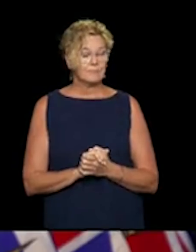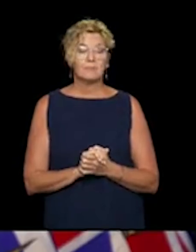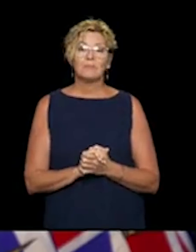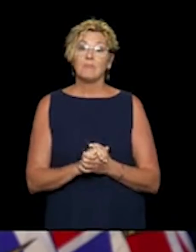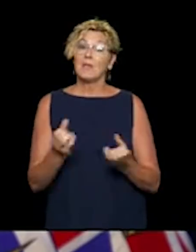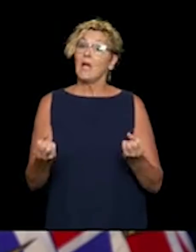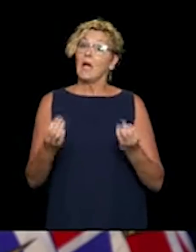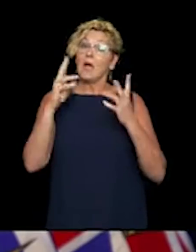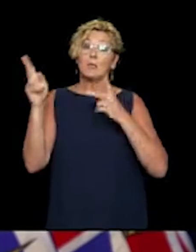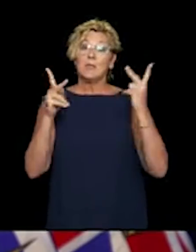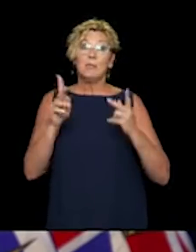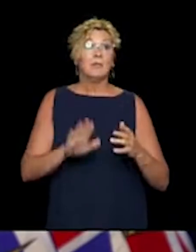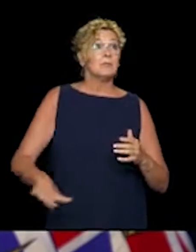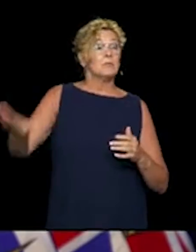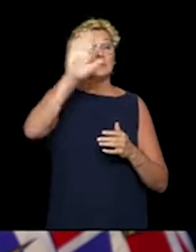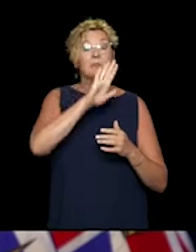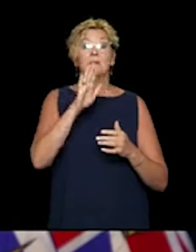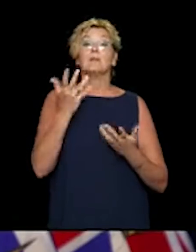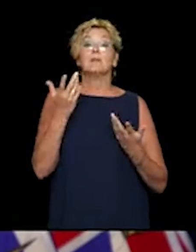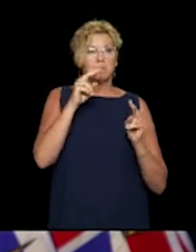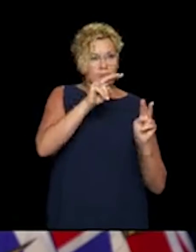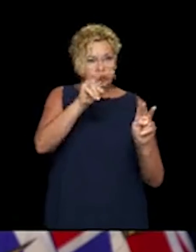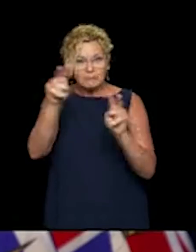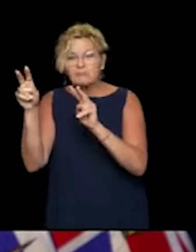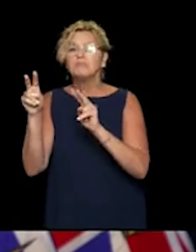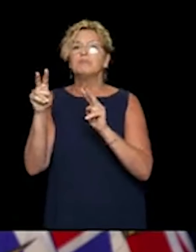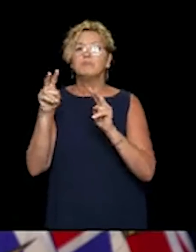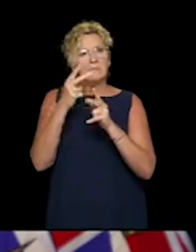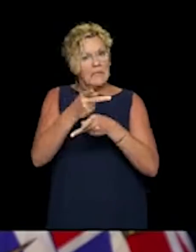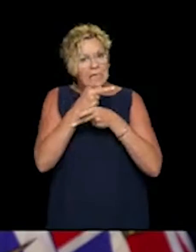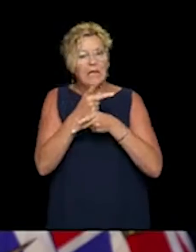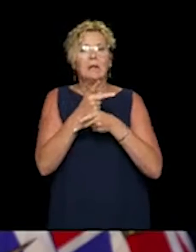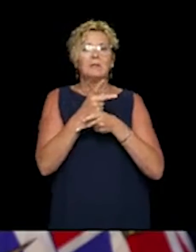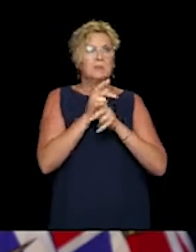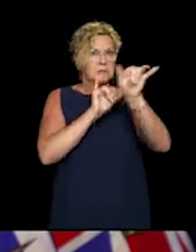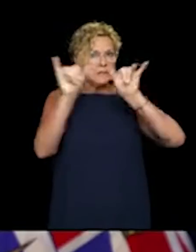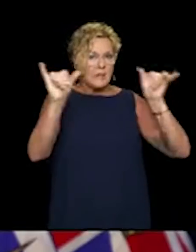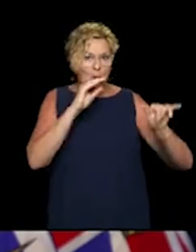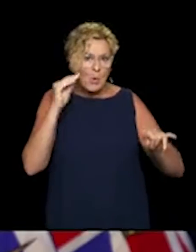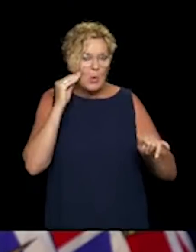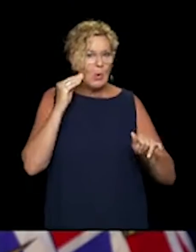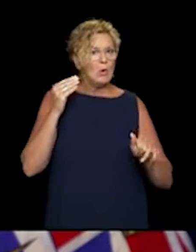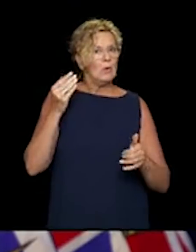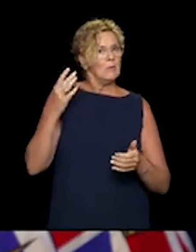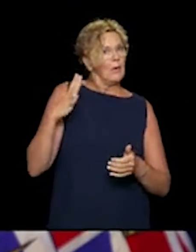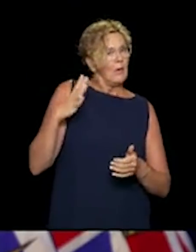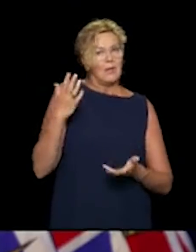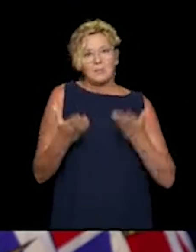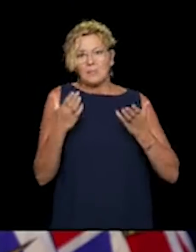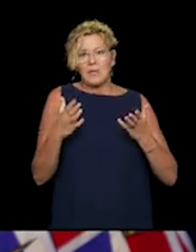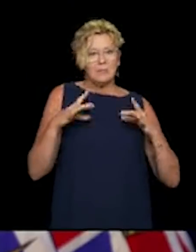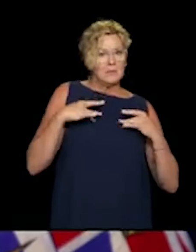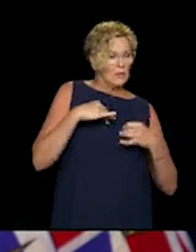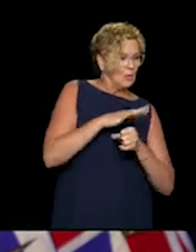2,723 people now under active public health monitoring because they have been a close contact of a case, and we're now up to